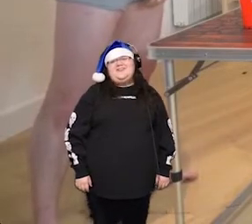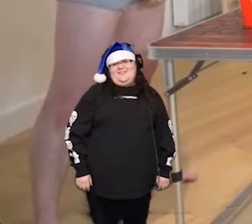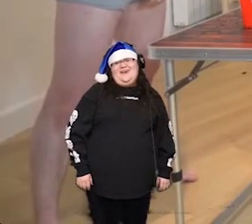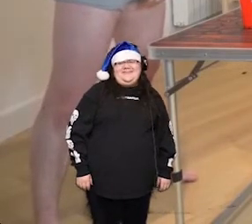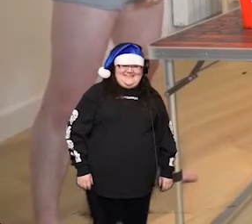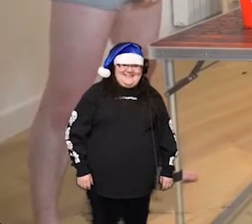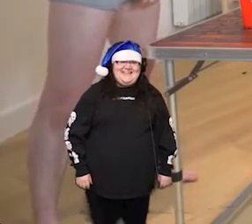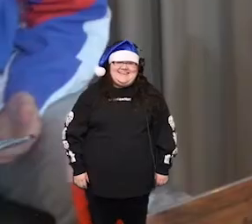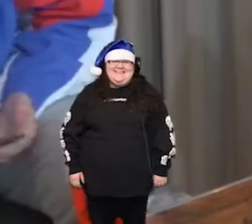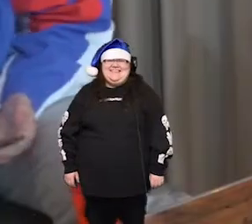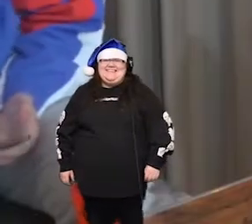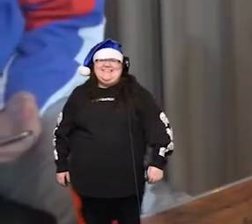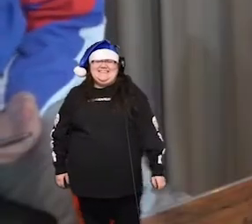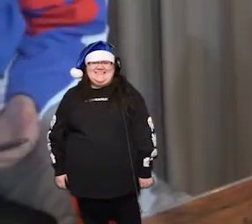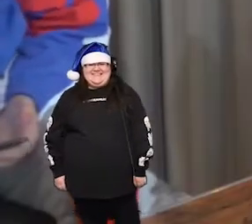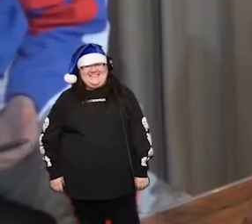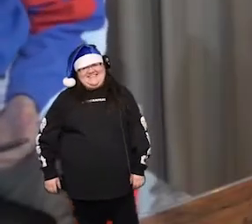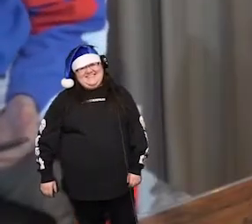You founded Twitter.